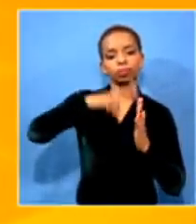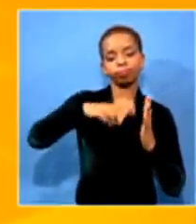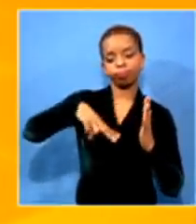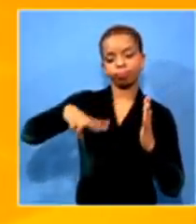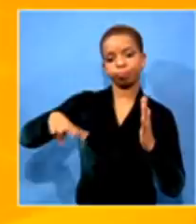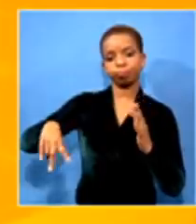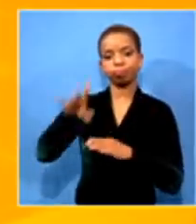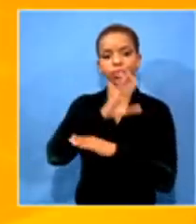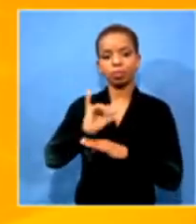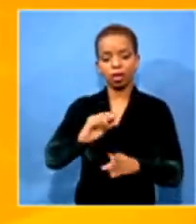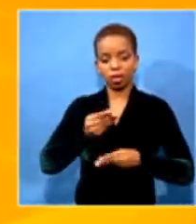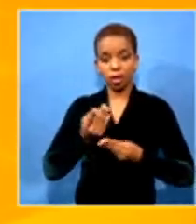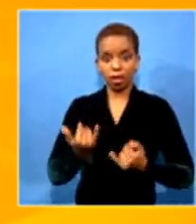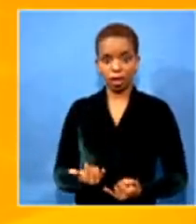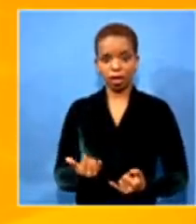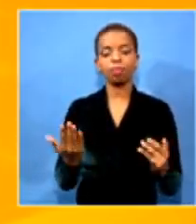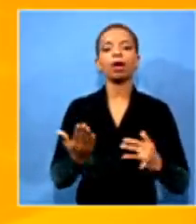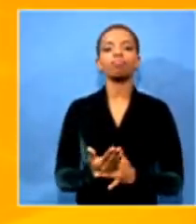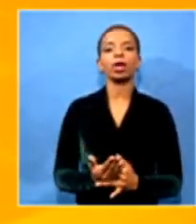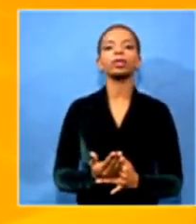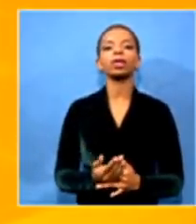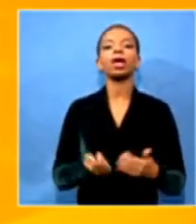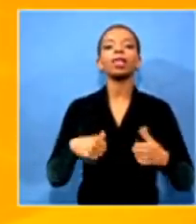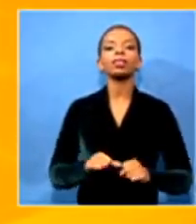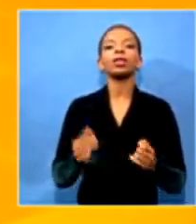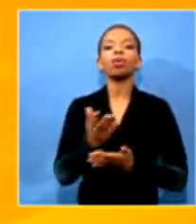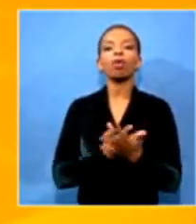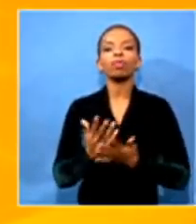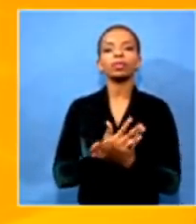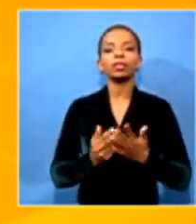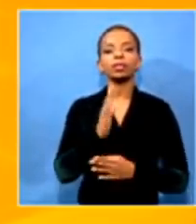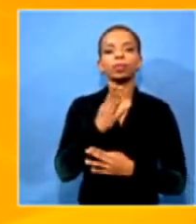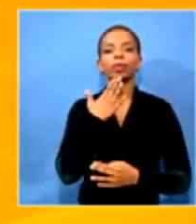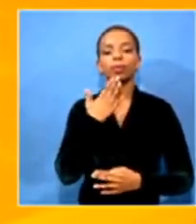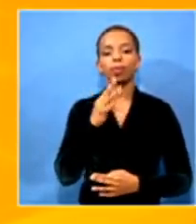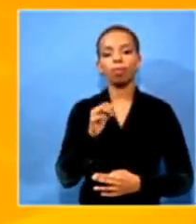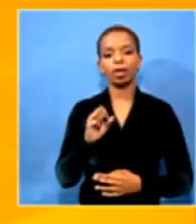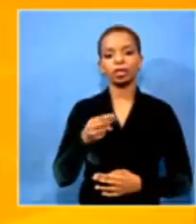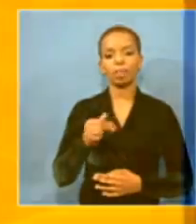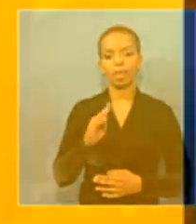forward. We're going to take a quick break, and then I'll be in conversation with Herman Mashaba.